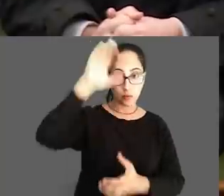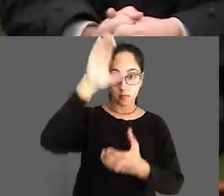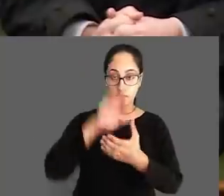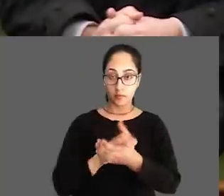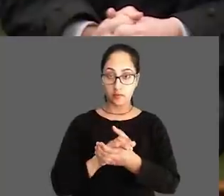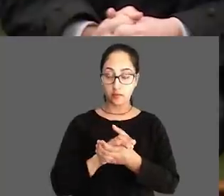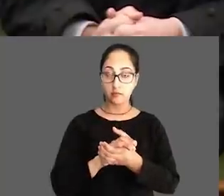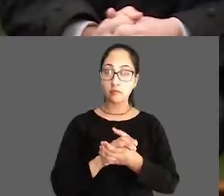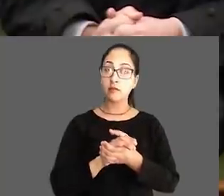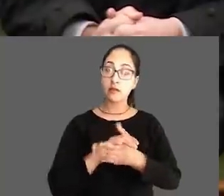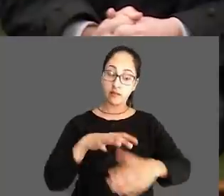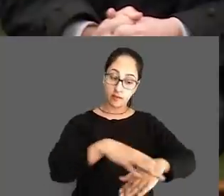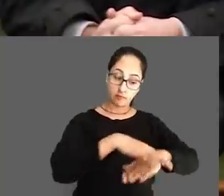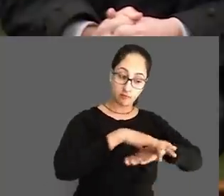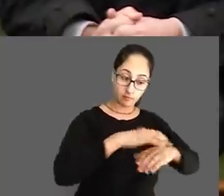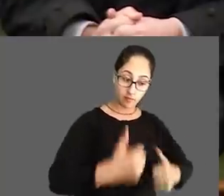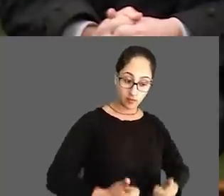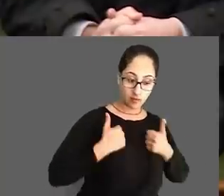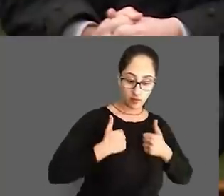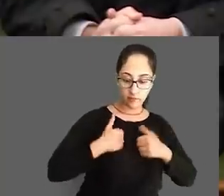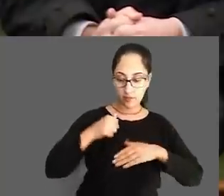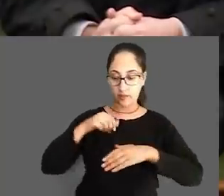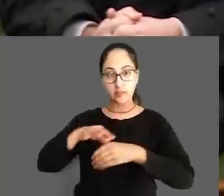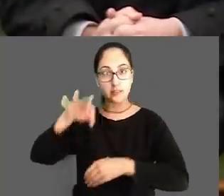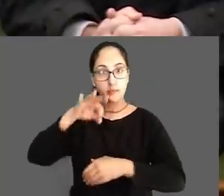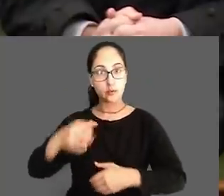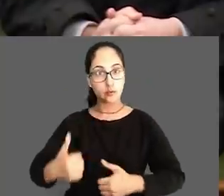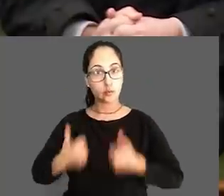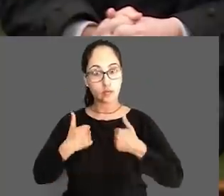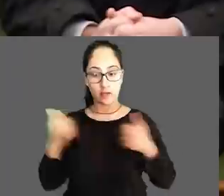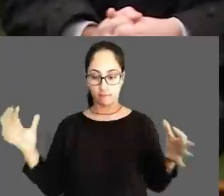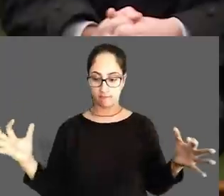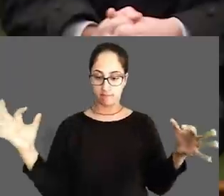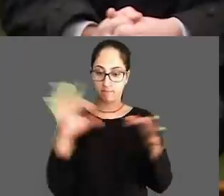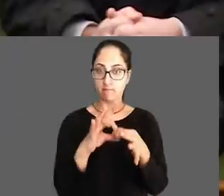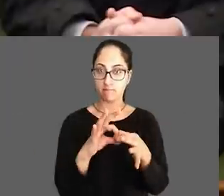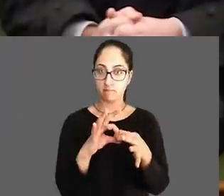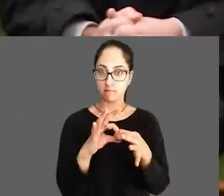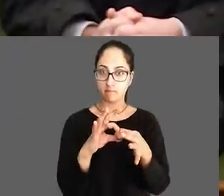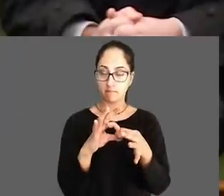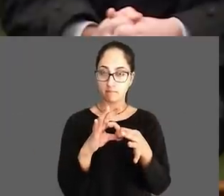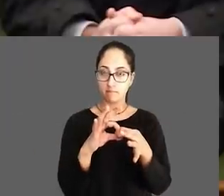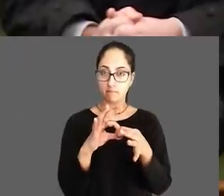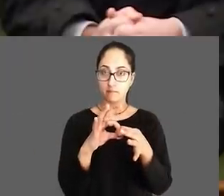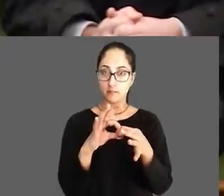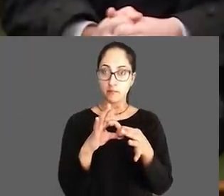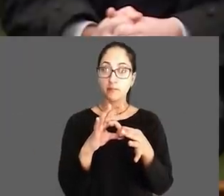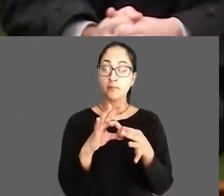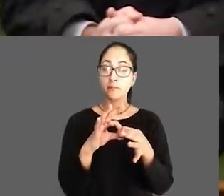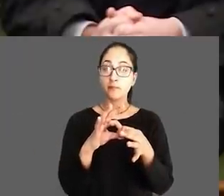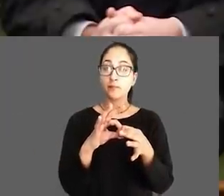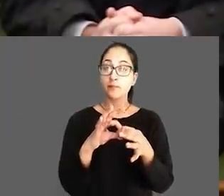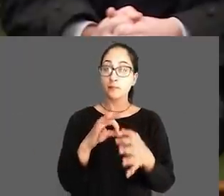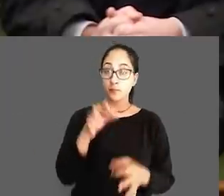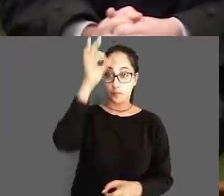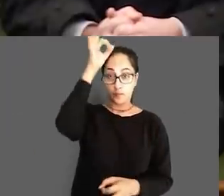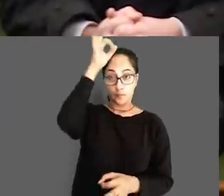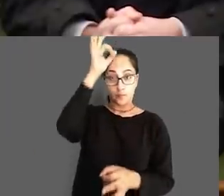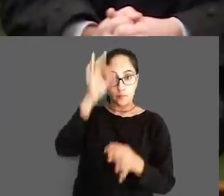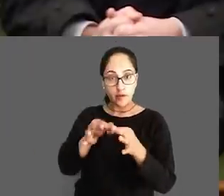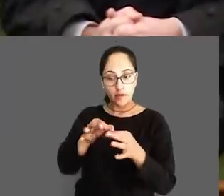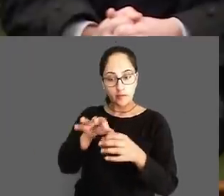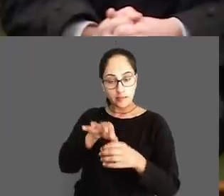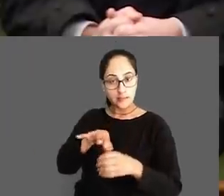are inextricably connected. Faith does not remove Muslims or their